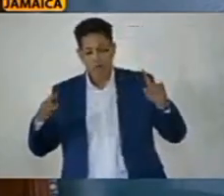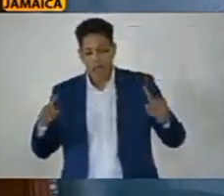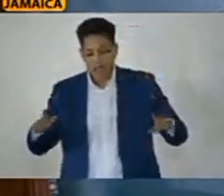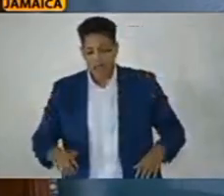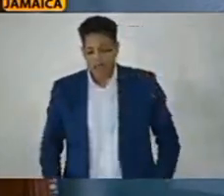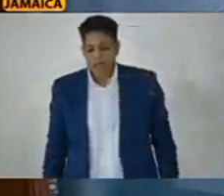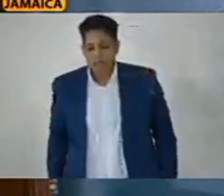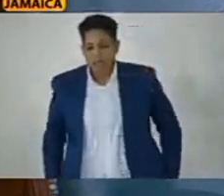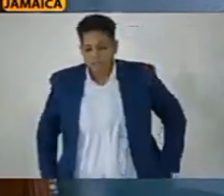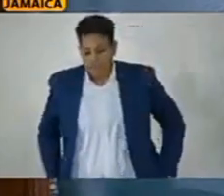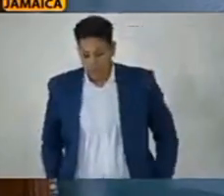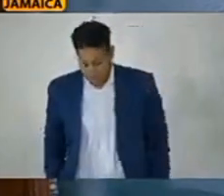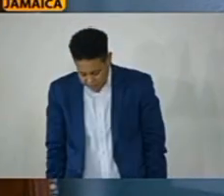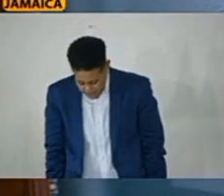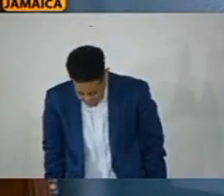I'm